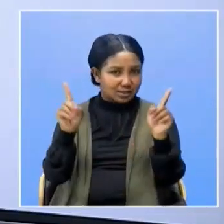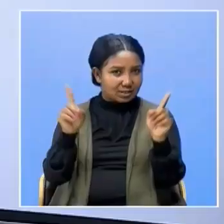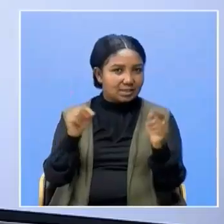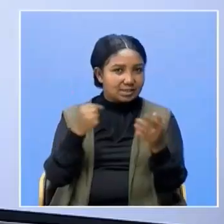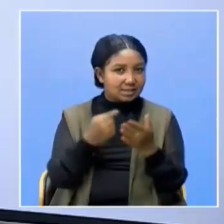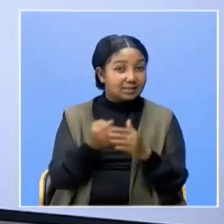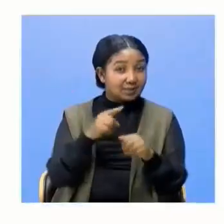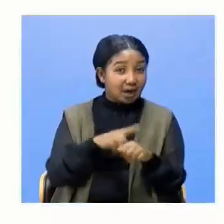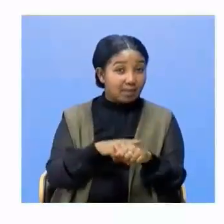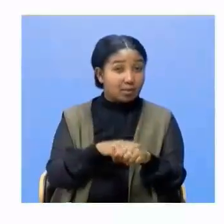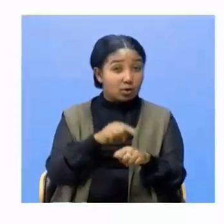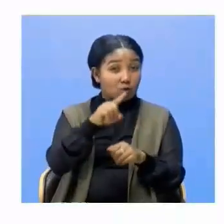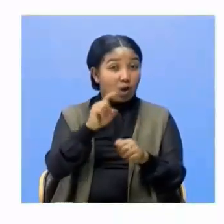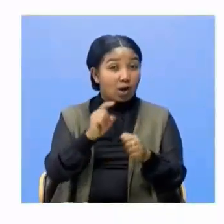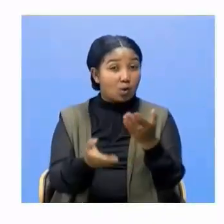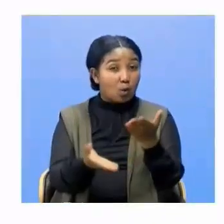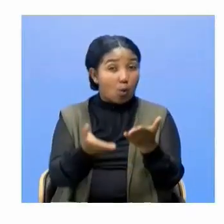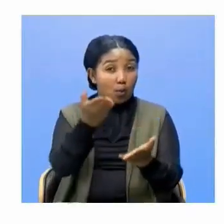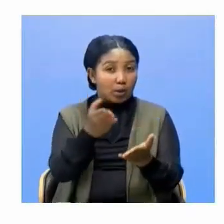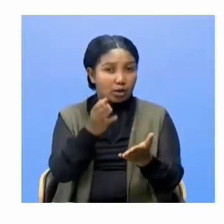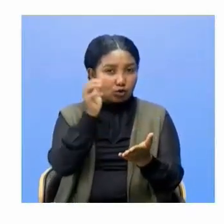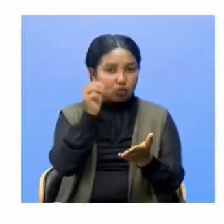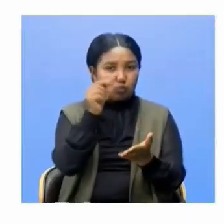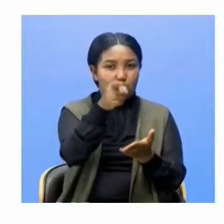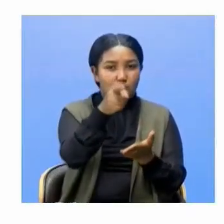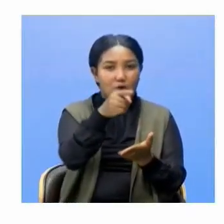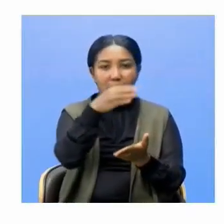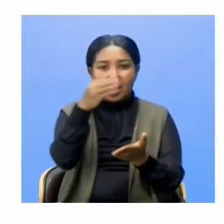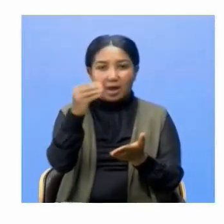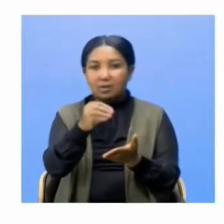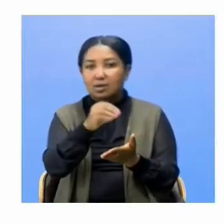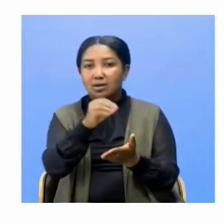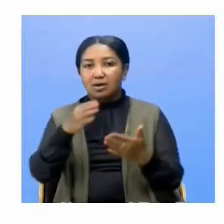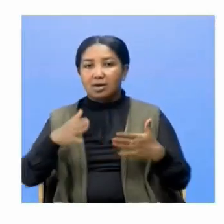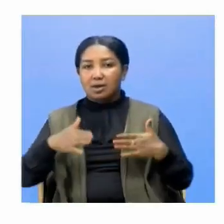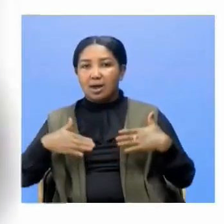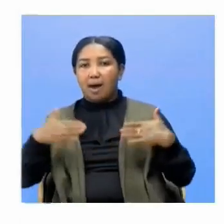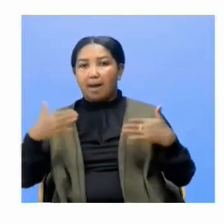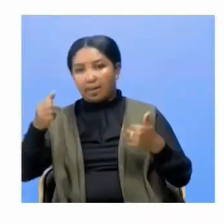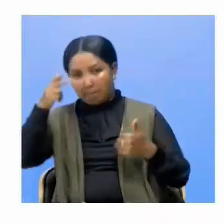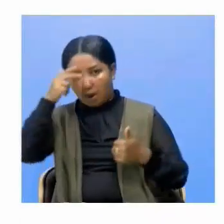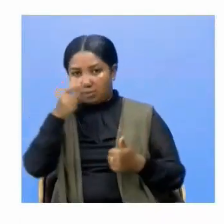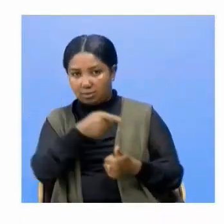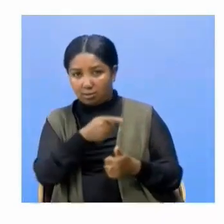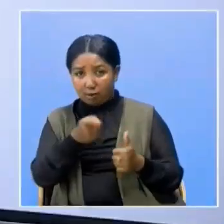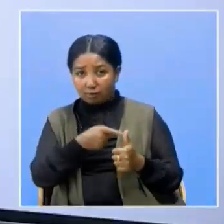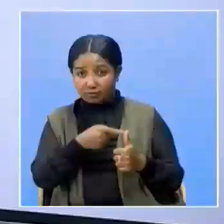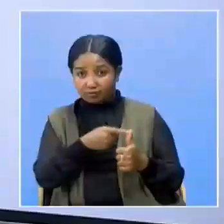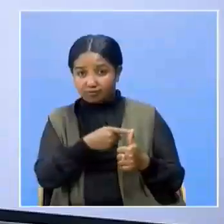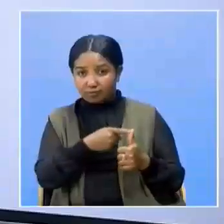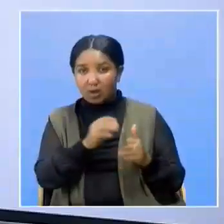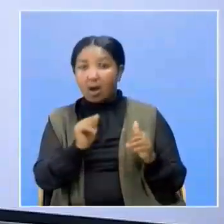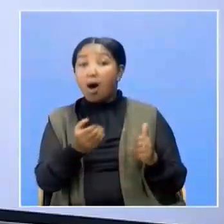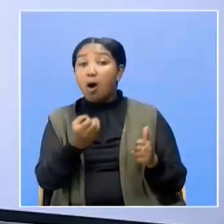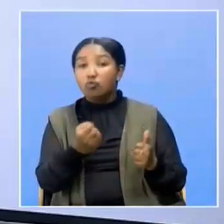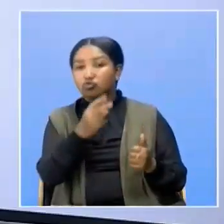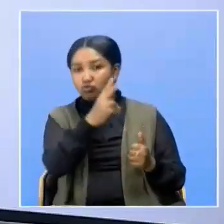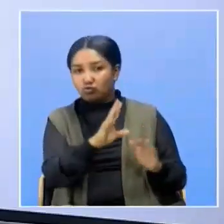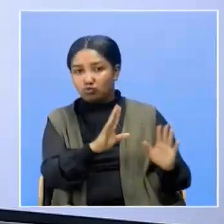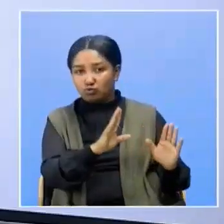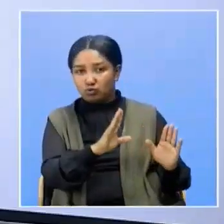This time, you are comparing yourself and your younger brother. Yes? How many?